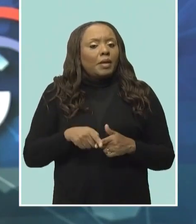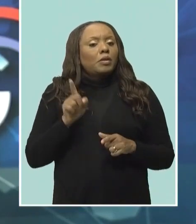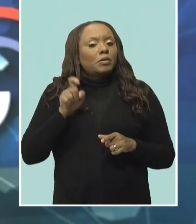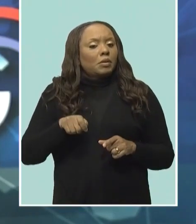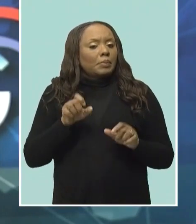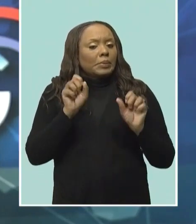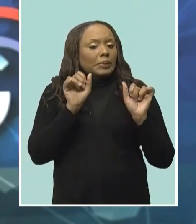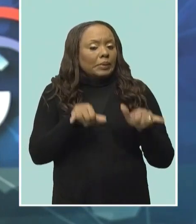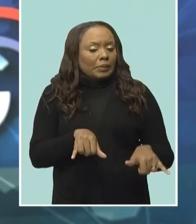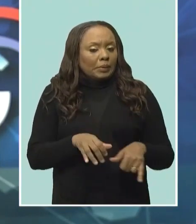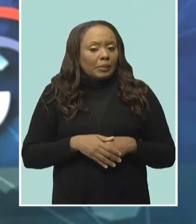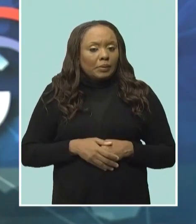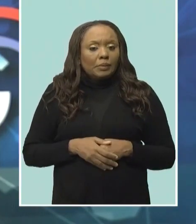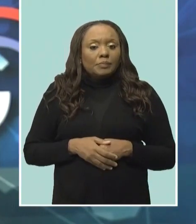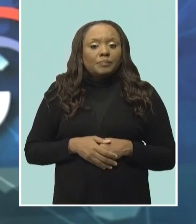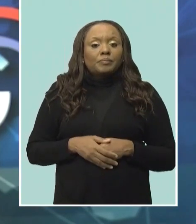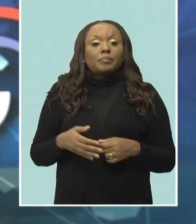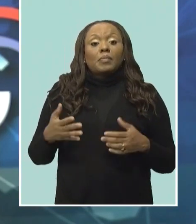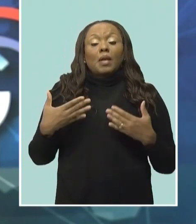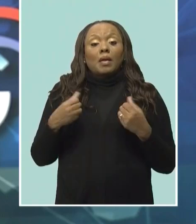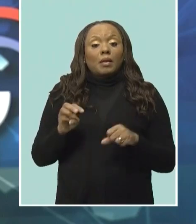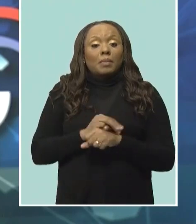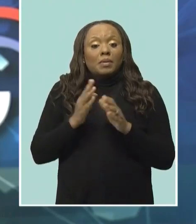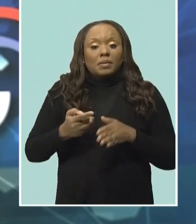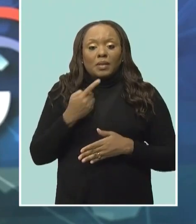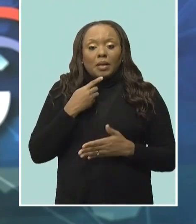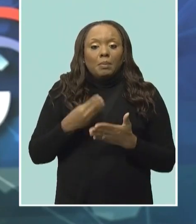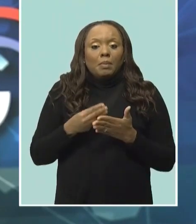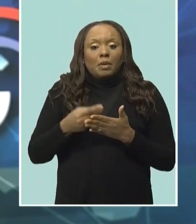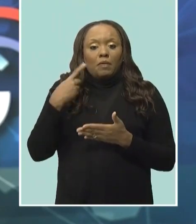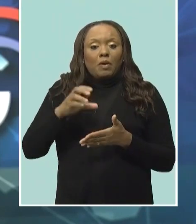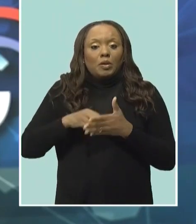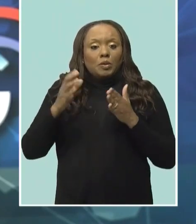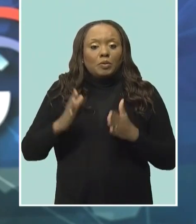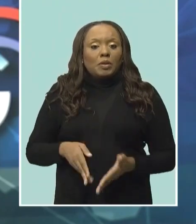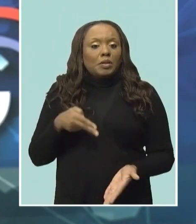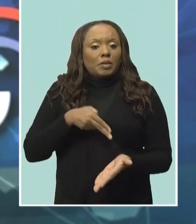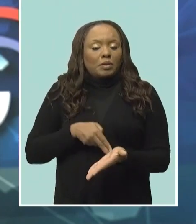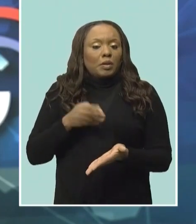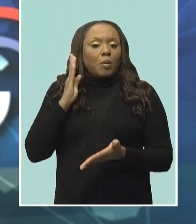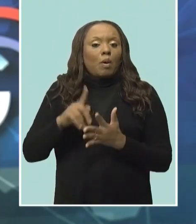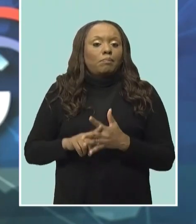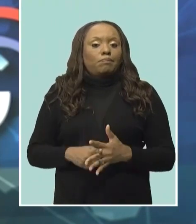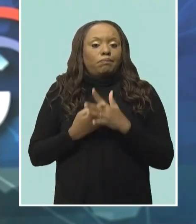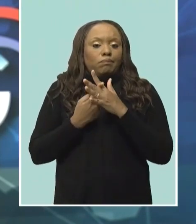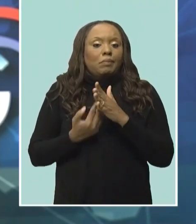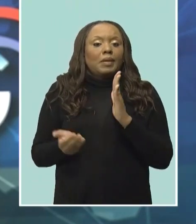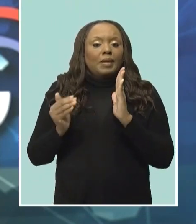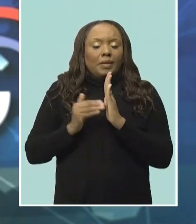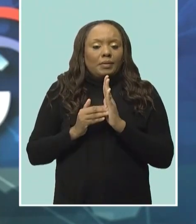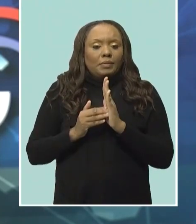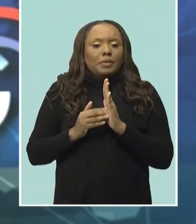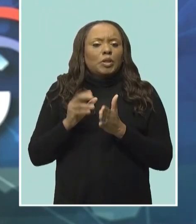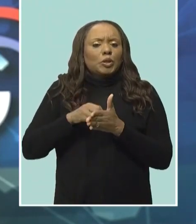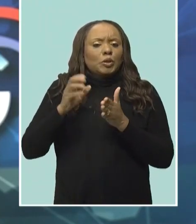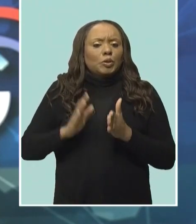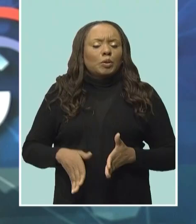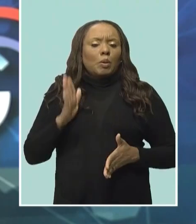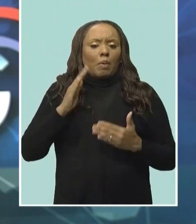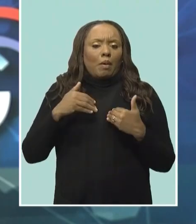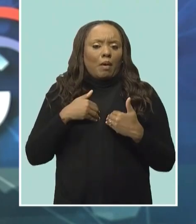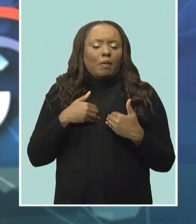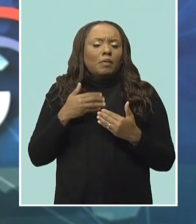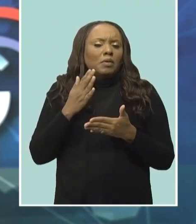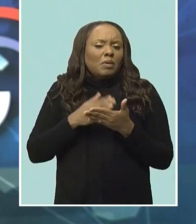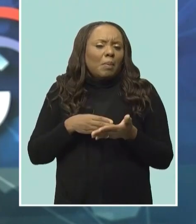minister also says the stipend for student nurses will be reintroduced. It's one of the urgent issues Dr. Walcott intends to